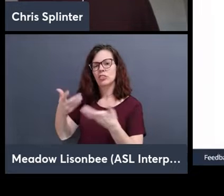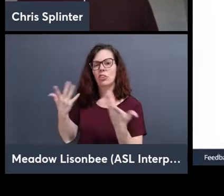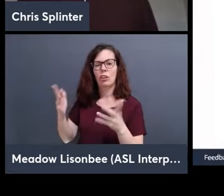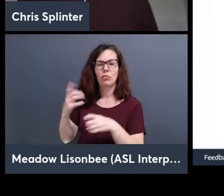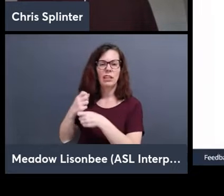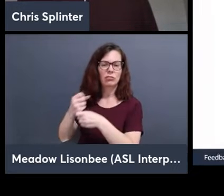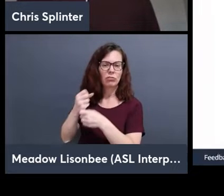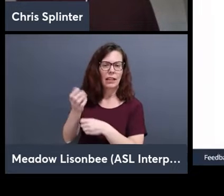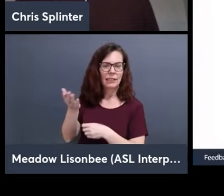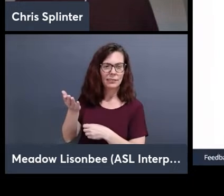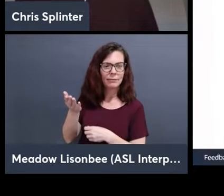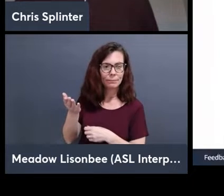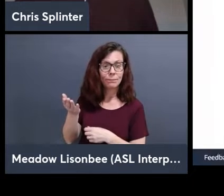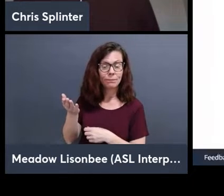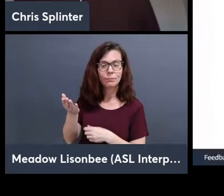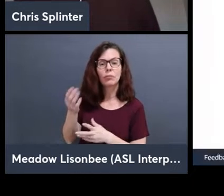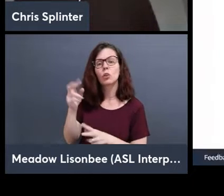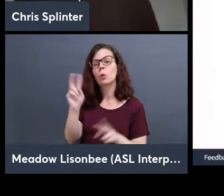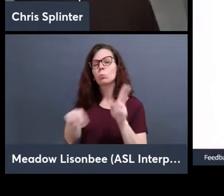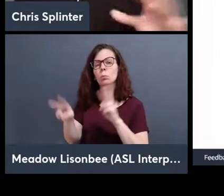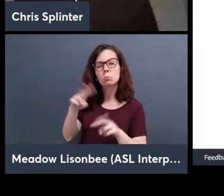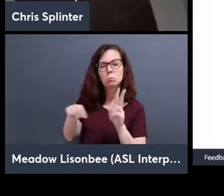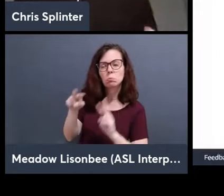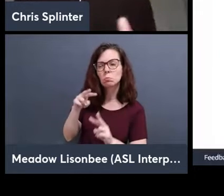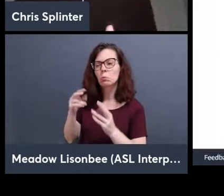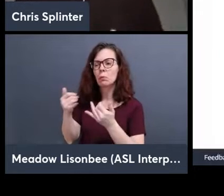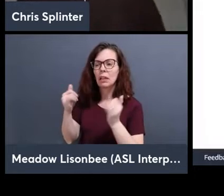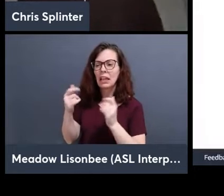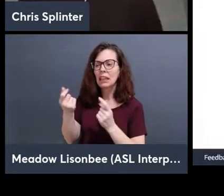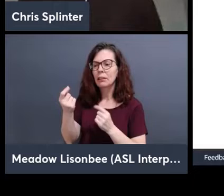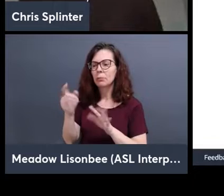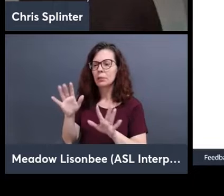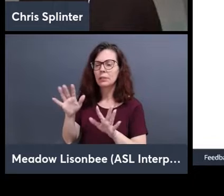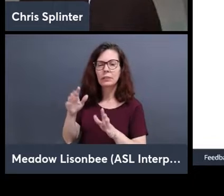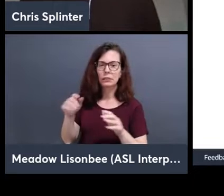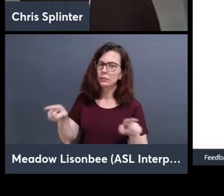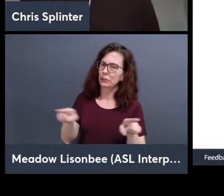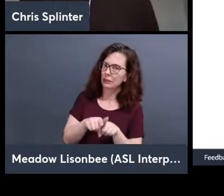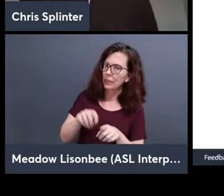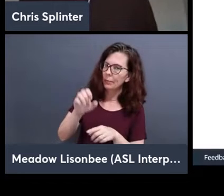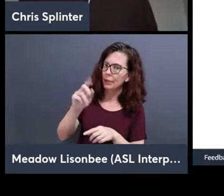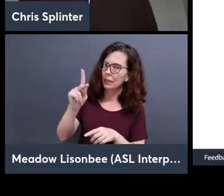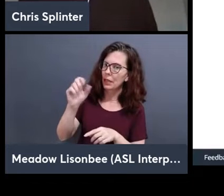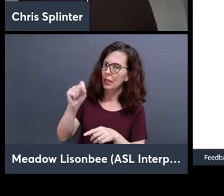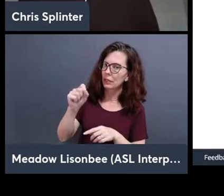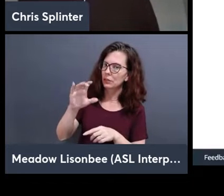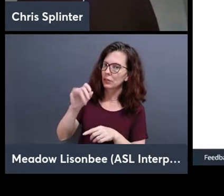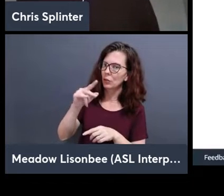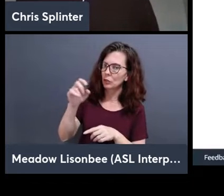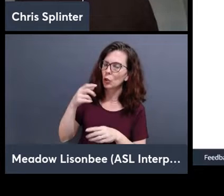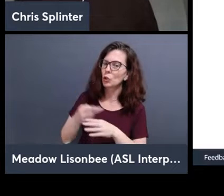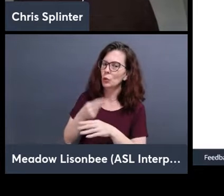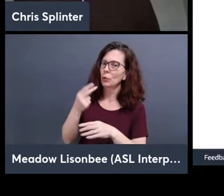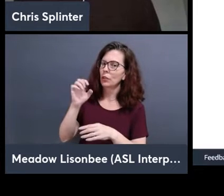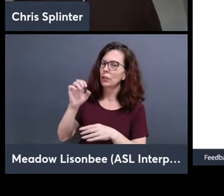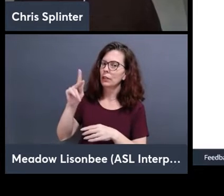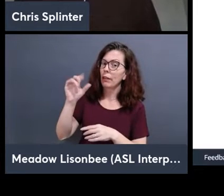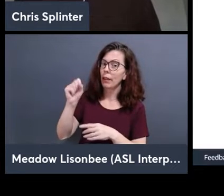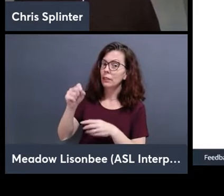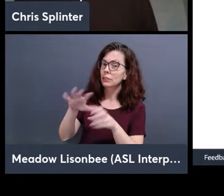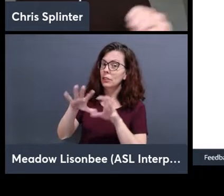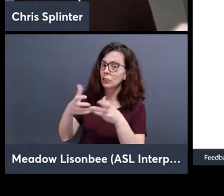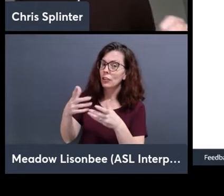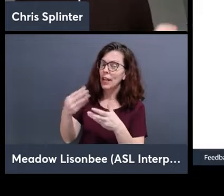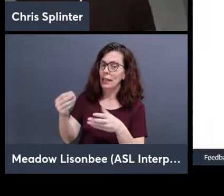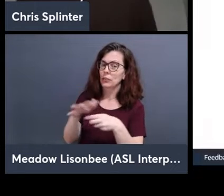created just to poke around a little bit. And again, this is the same EKS console that you would use for an EKS cluster in region.